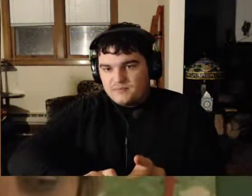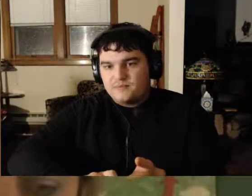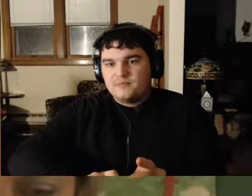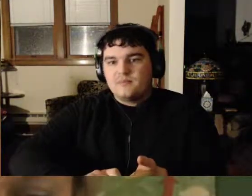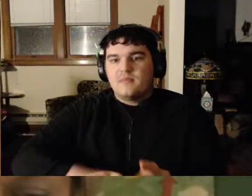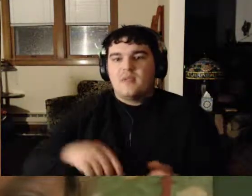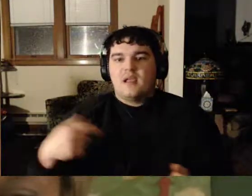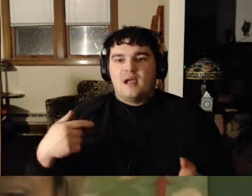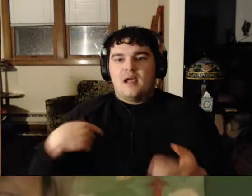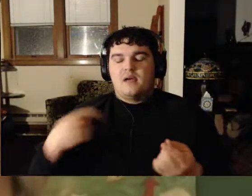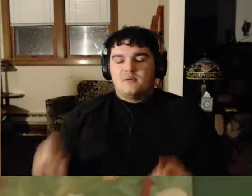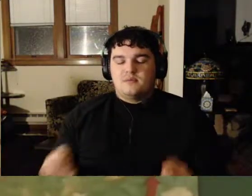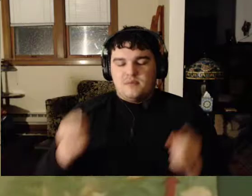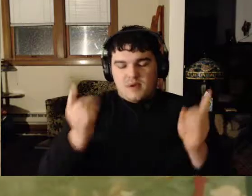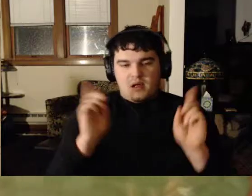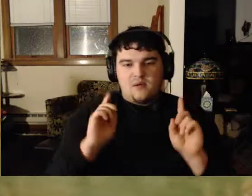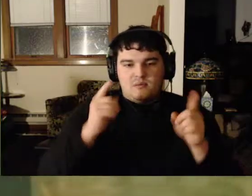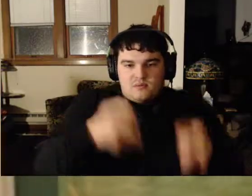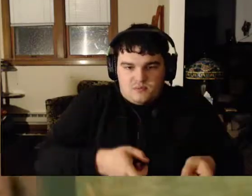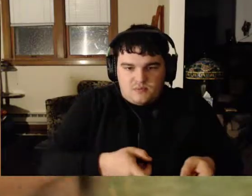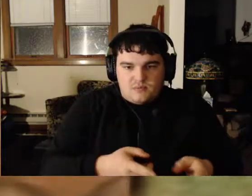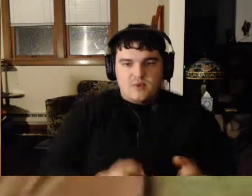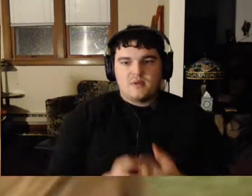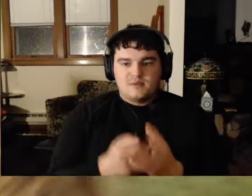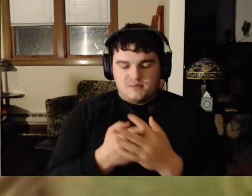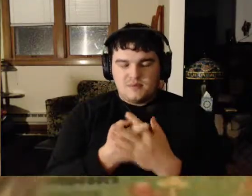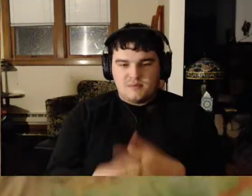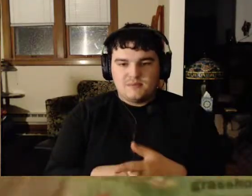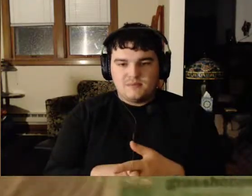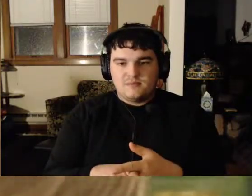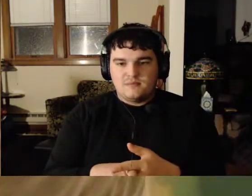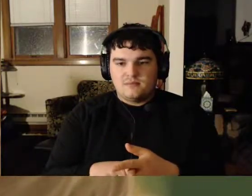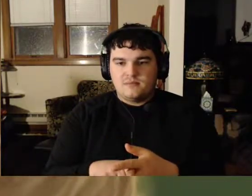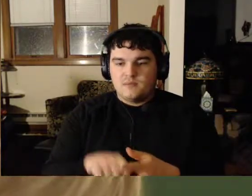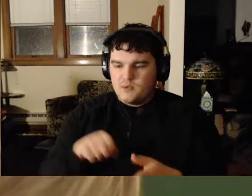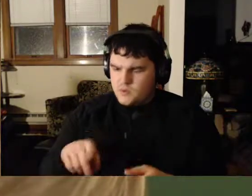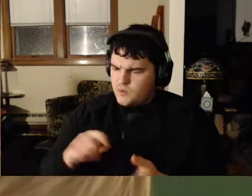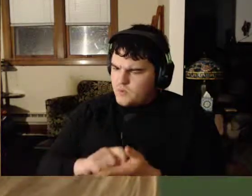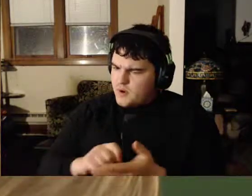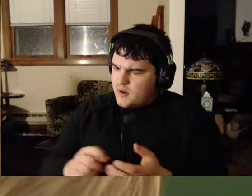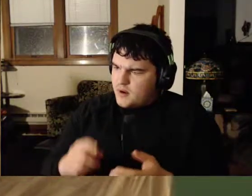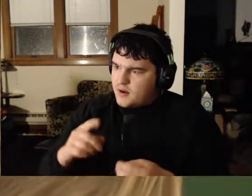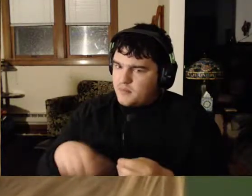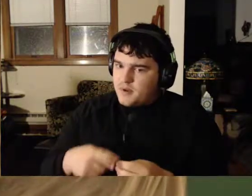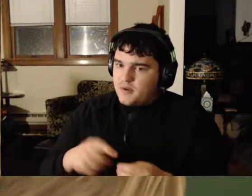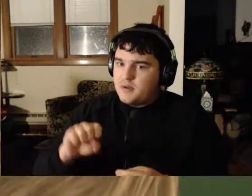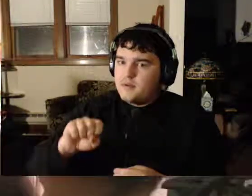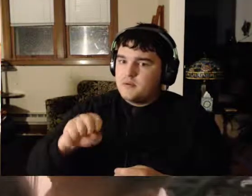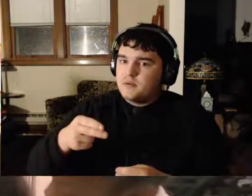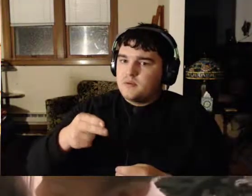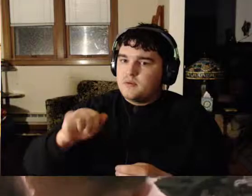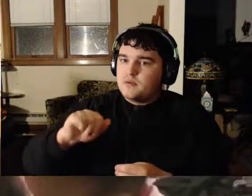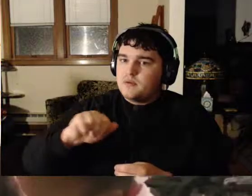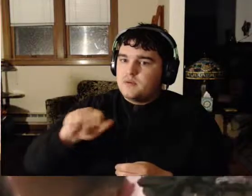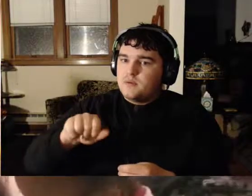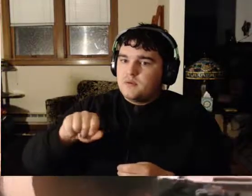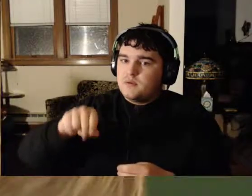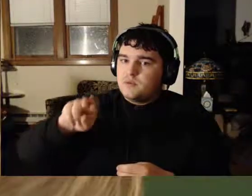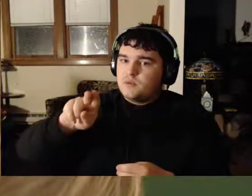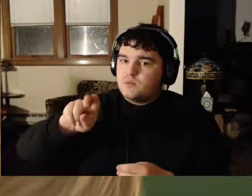I will be coming to you. So let's get started. You are writing about Shih Tzus. What is your essential